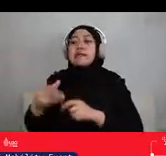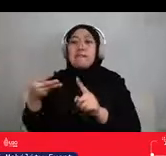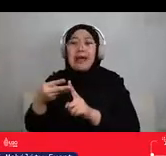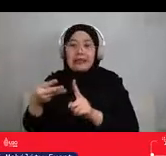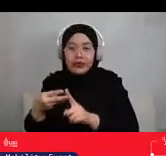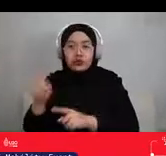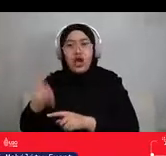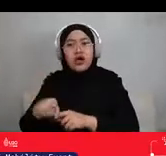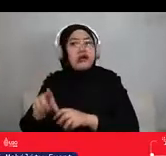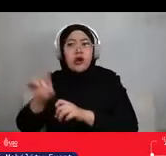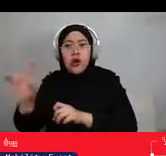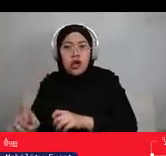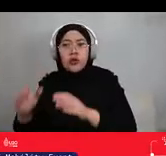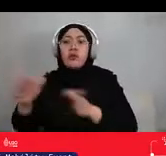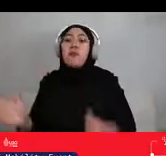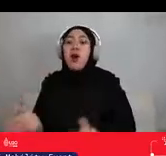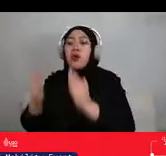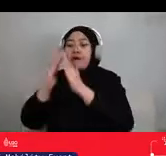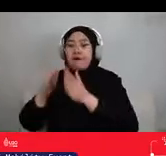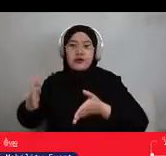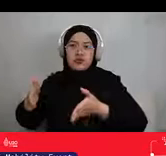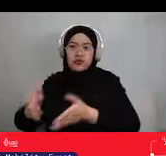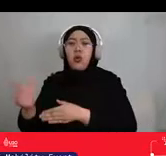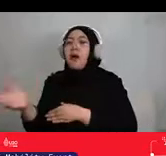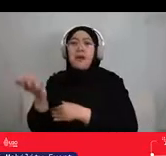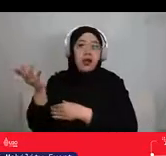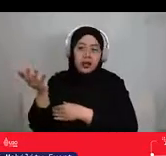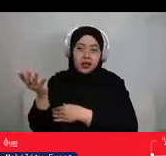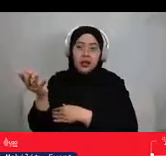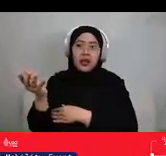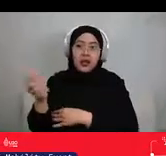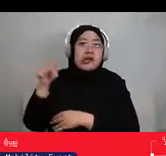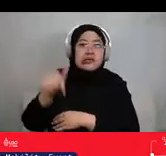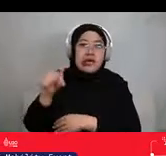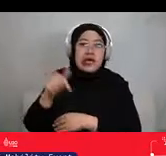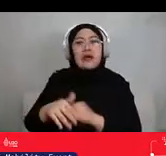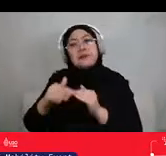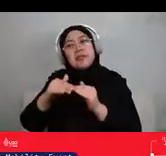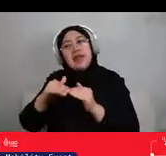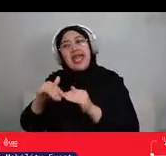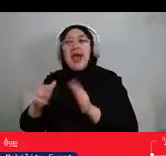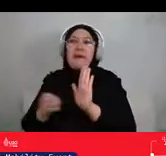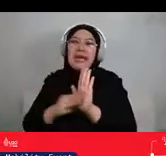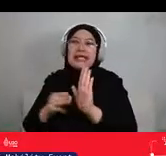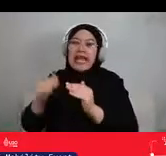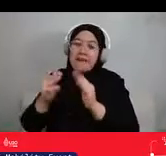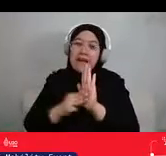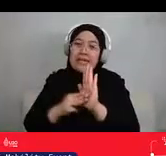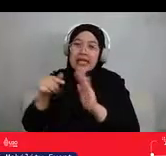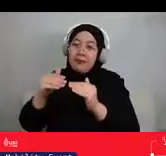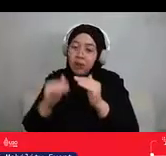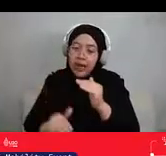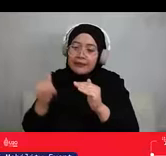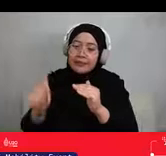infrastructure. Now, we can reduce the size of the problem by removing the financing of the battery and the